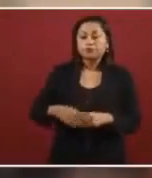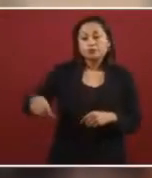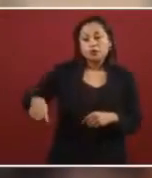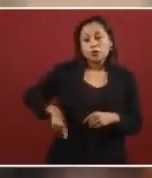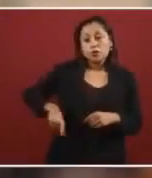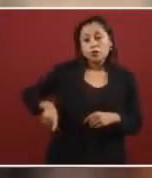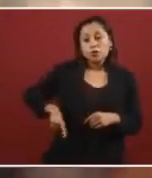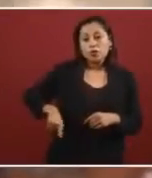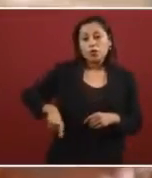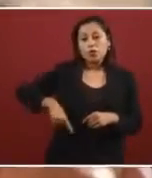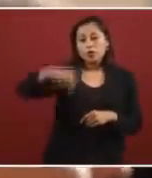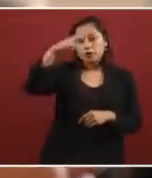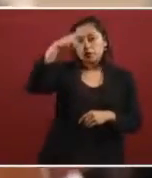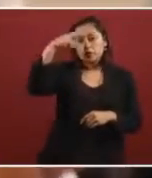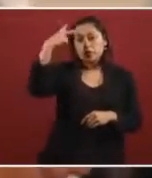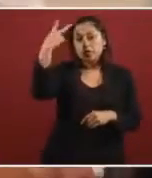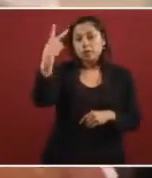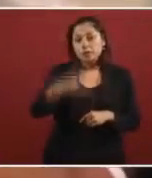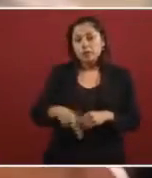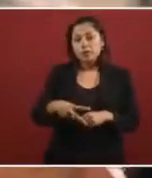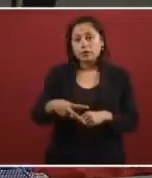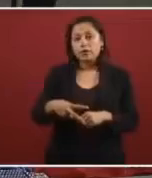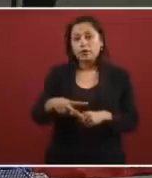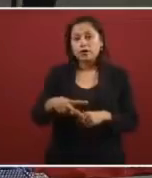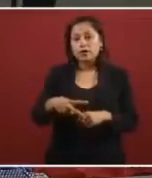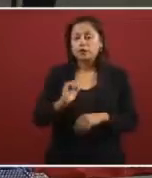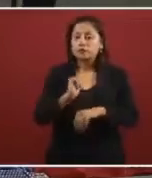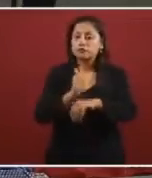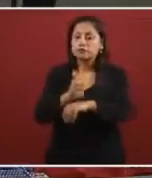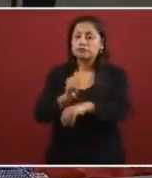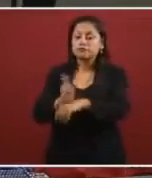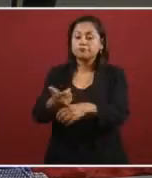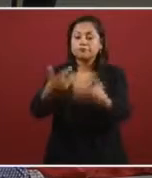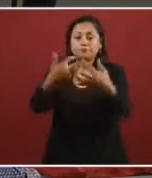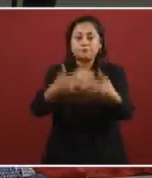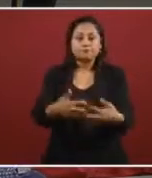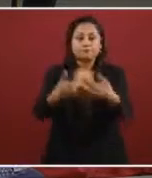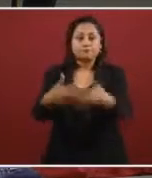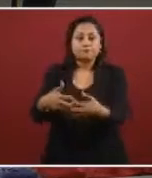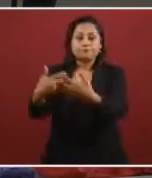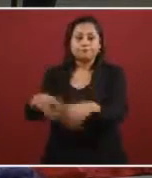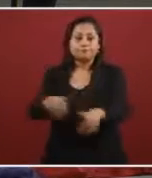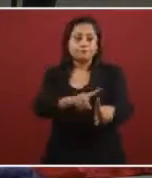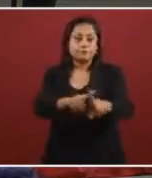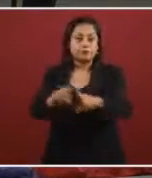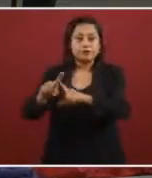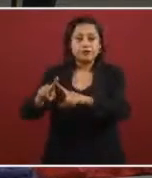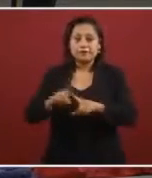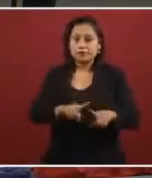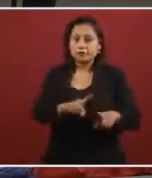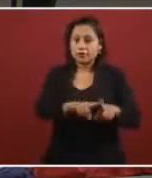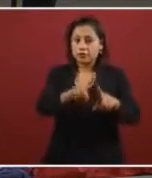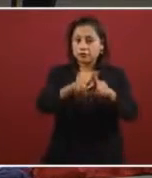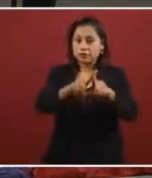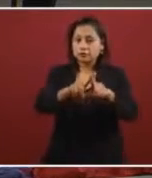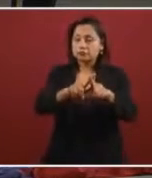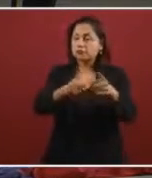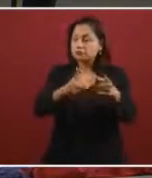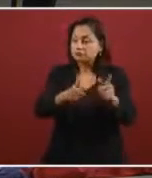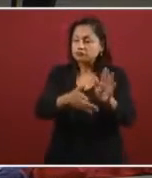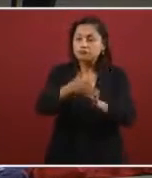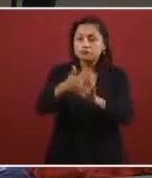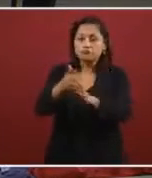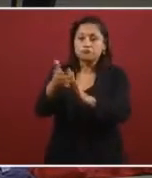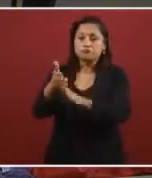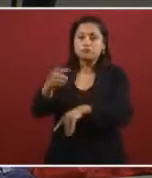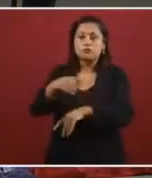mexicano of them. entró en posesión de las plantas, instalaciones, redes The de government distribución took e infraestructura the el infrastructure